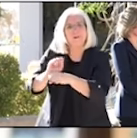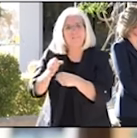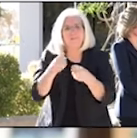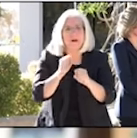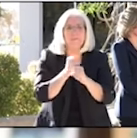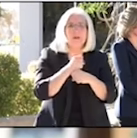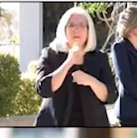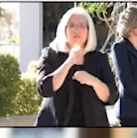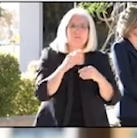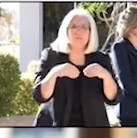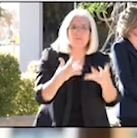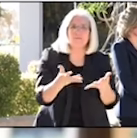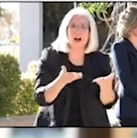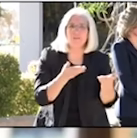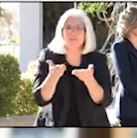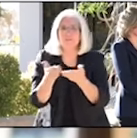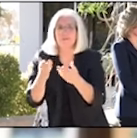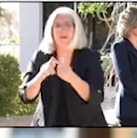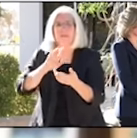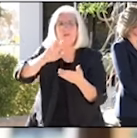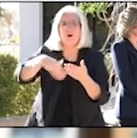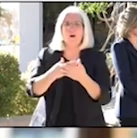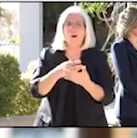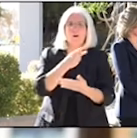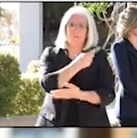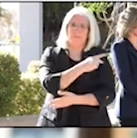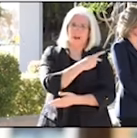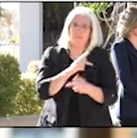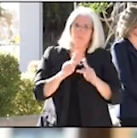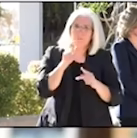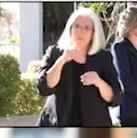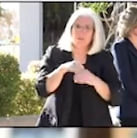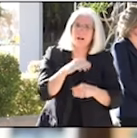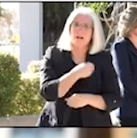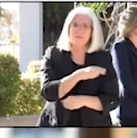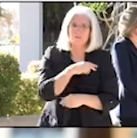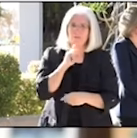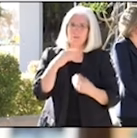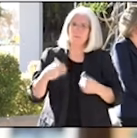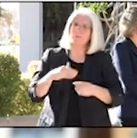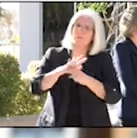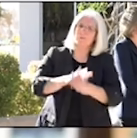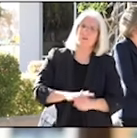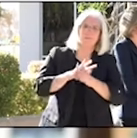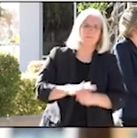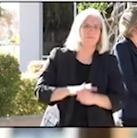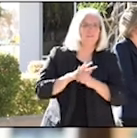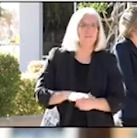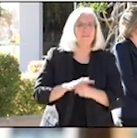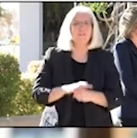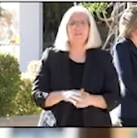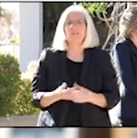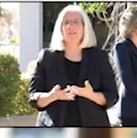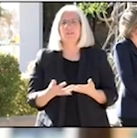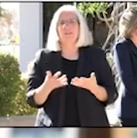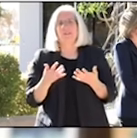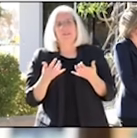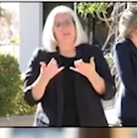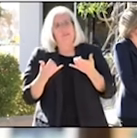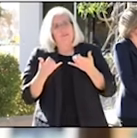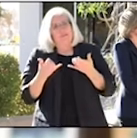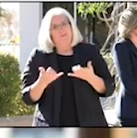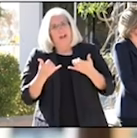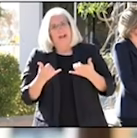It's a stressful time, but we know that we're heading into probably one of the most toughest periods of the